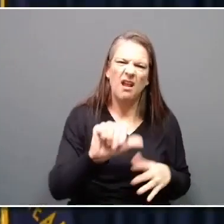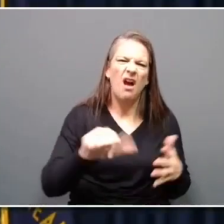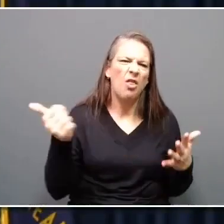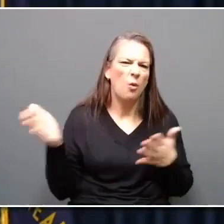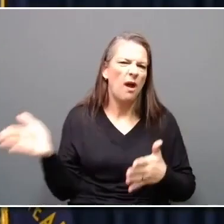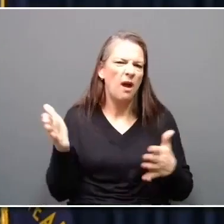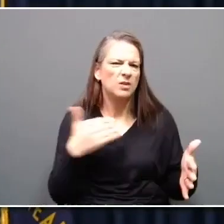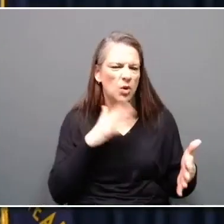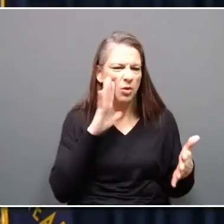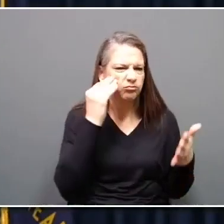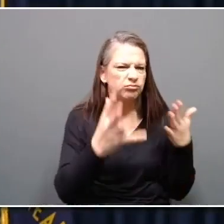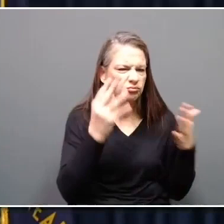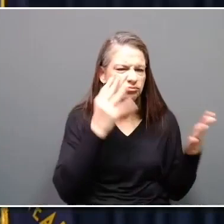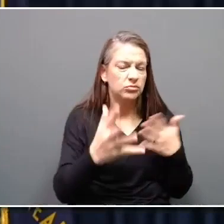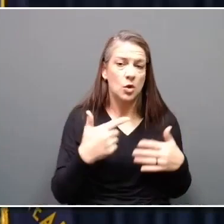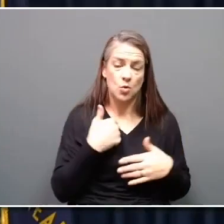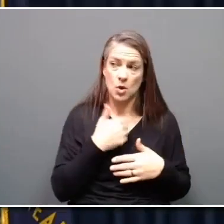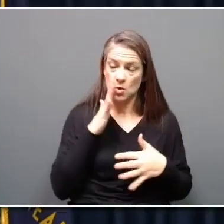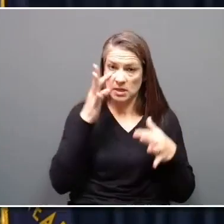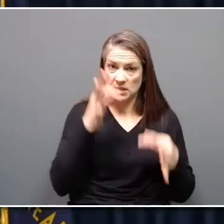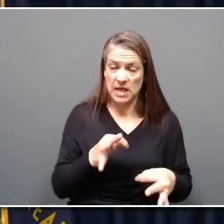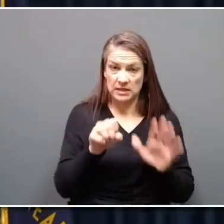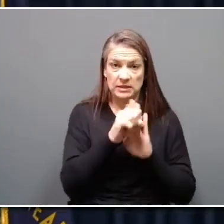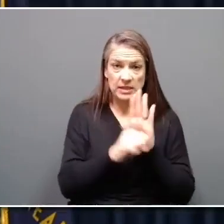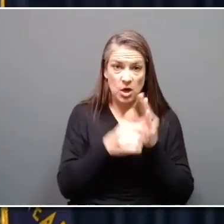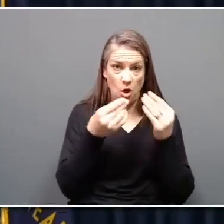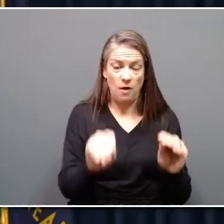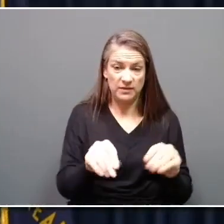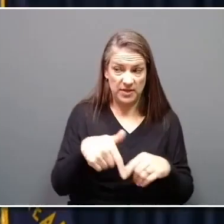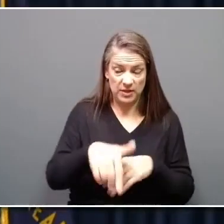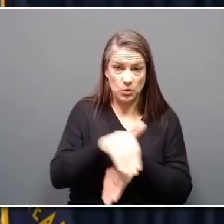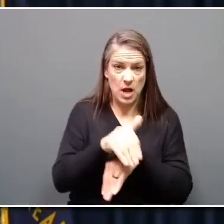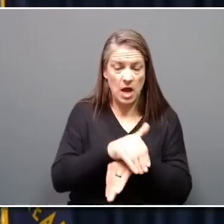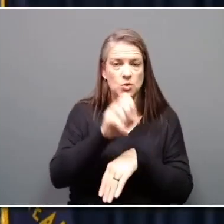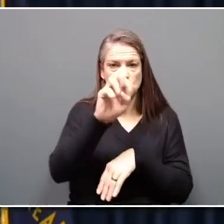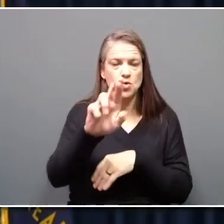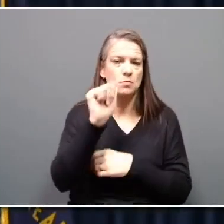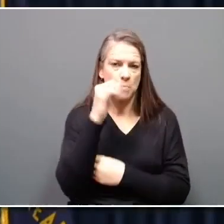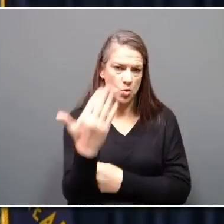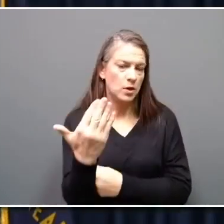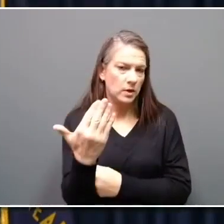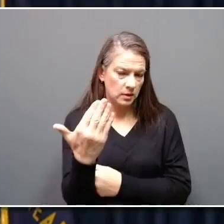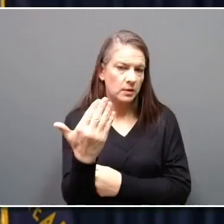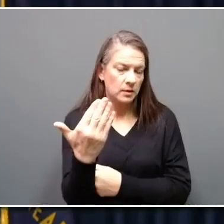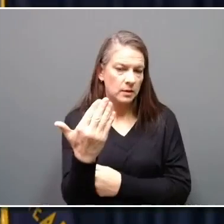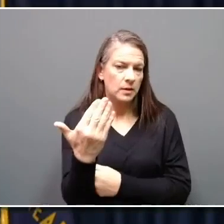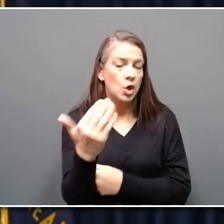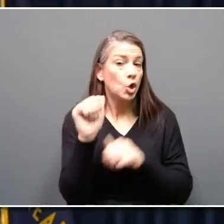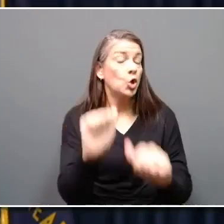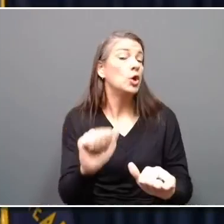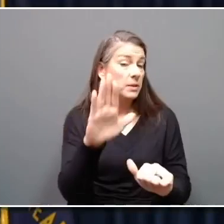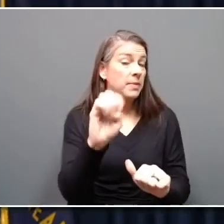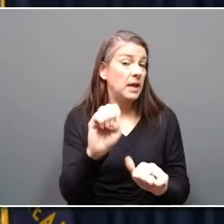We will make a call on state office buildings either later tonight or very early tomorrow. There is a possibility that the weather